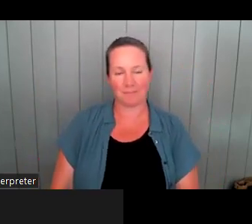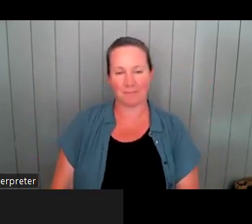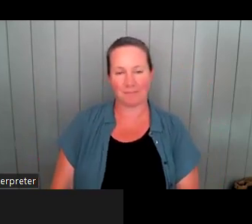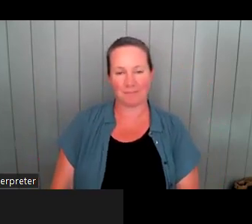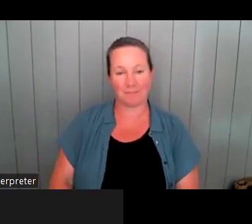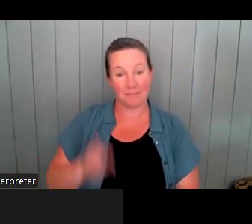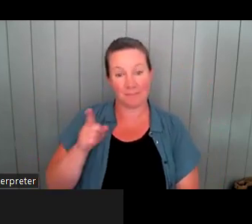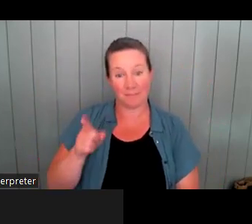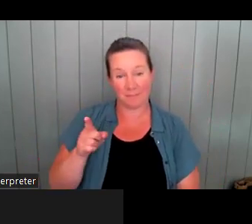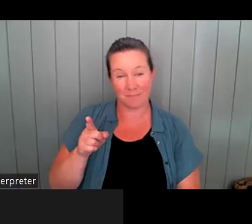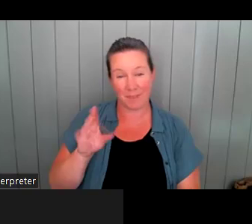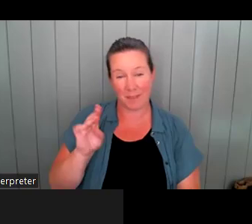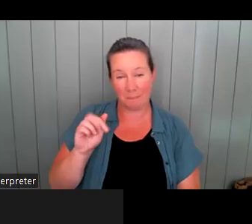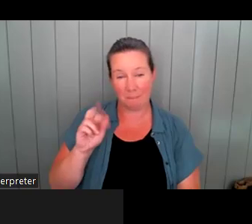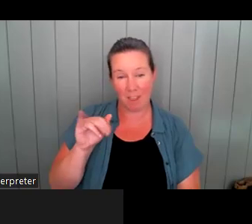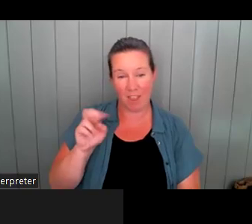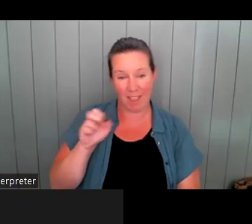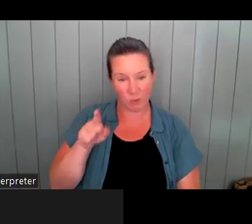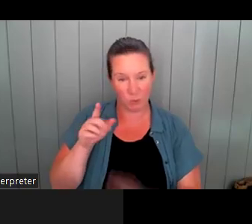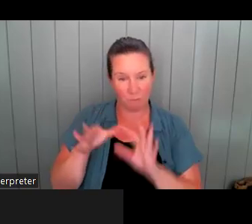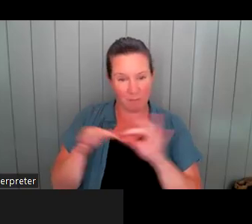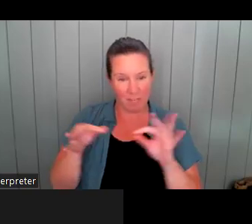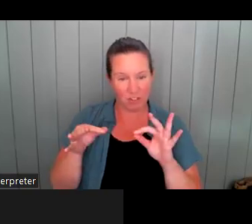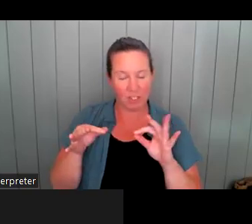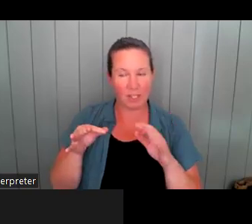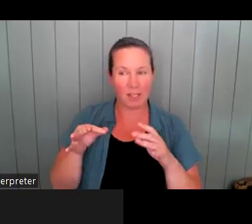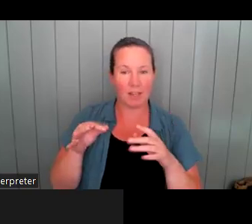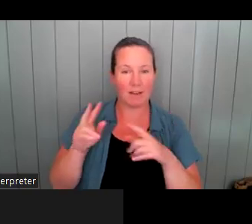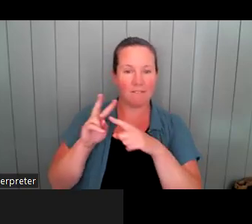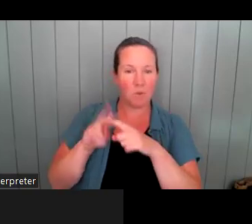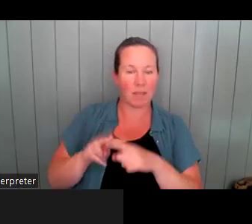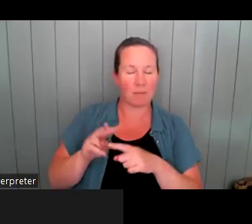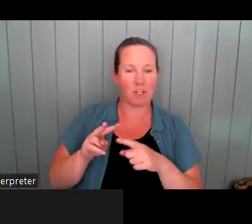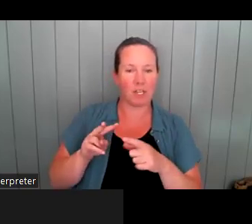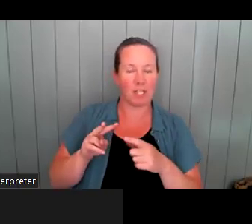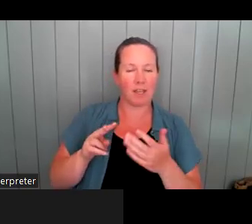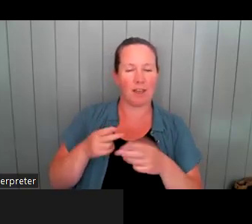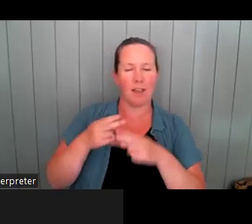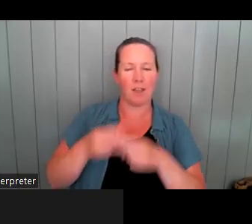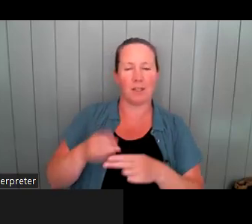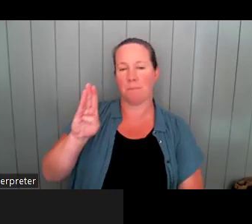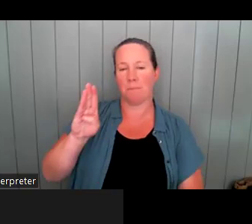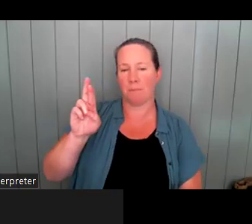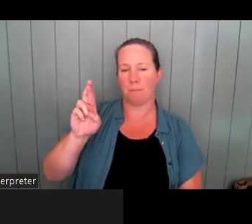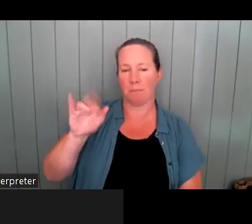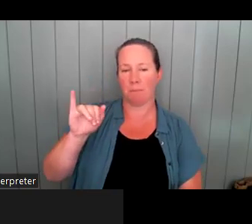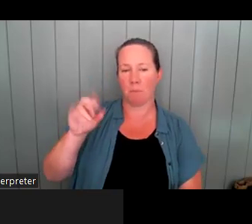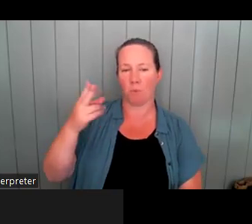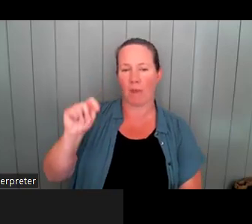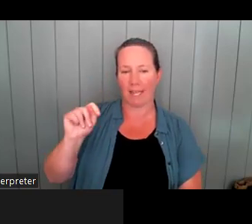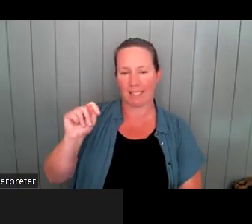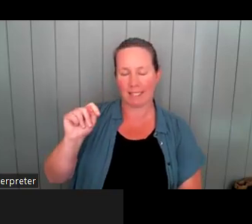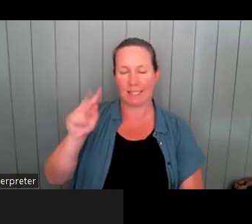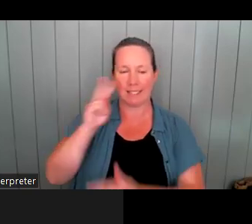little bit about this terminology, you've sort of talked about it, the bright outlook. Yes. What is that really like? What's